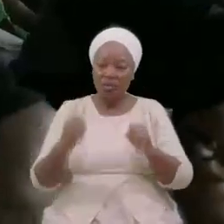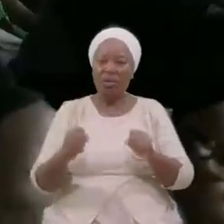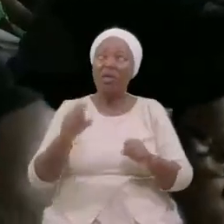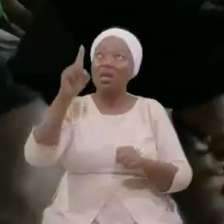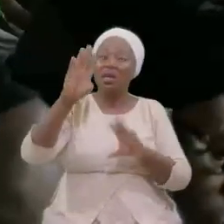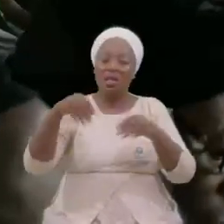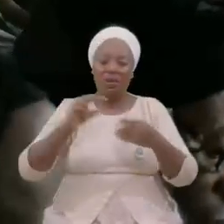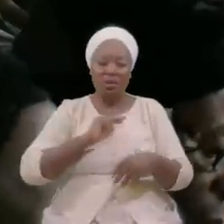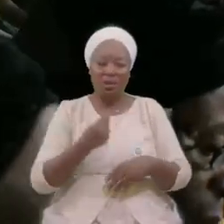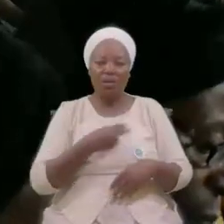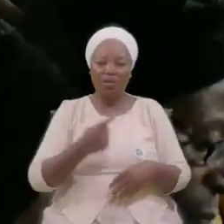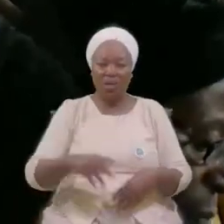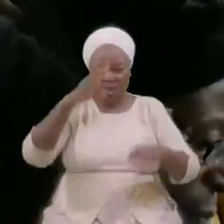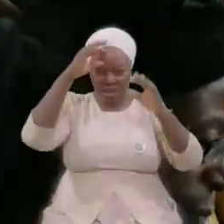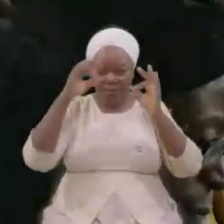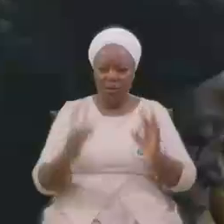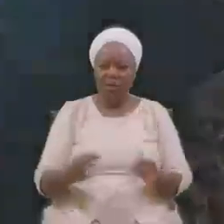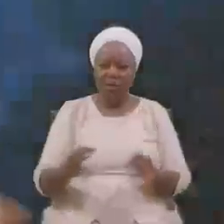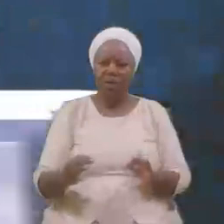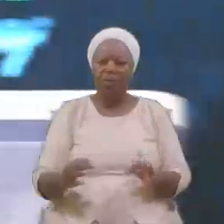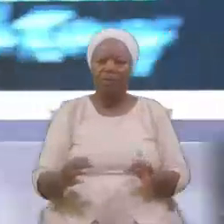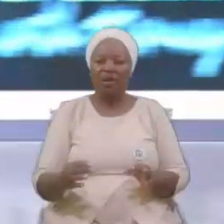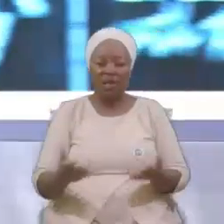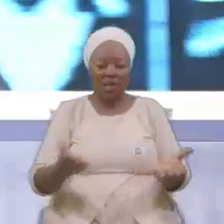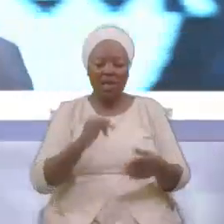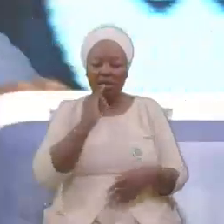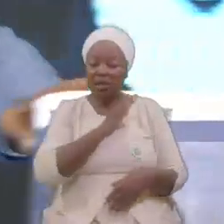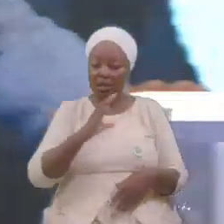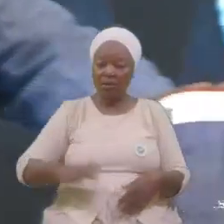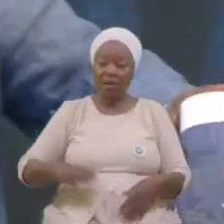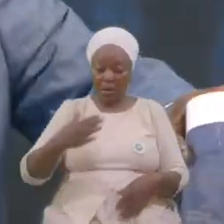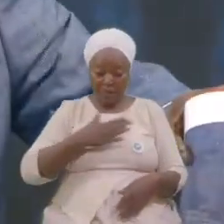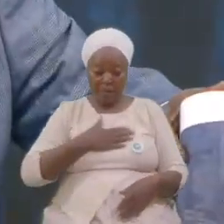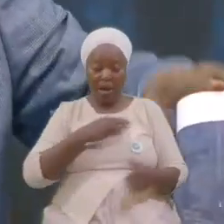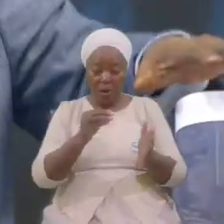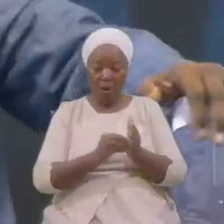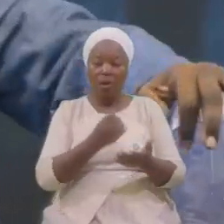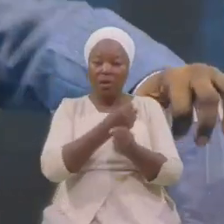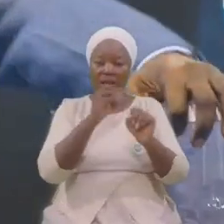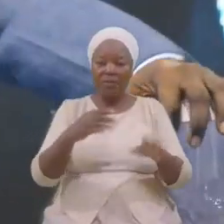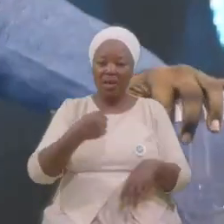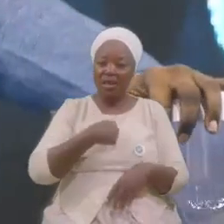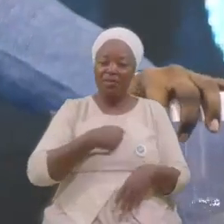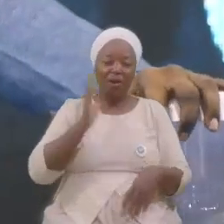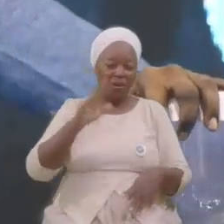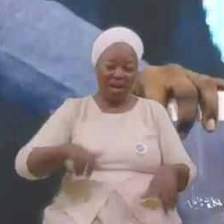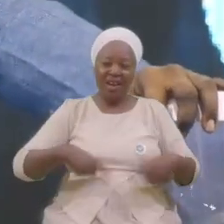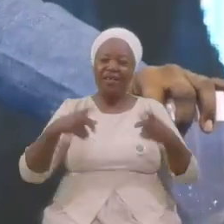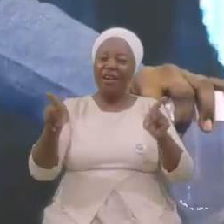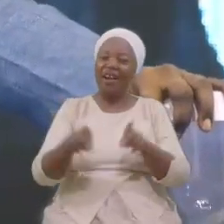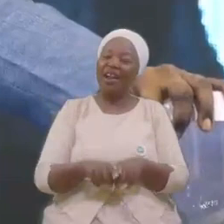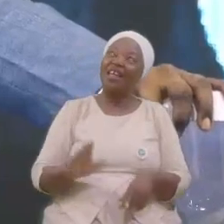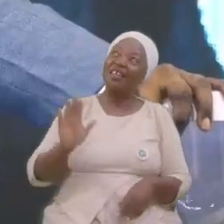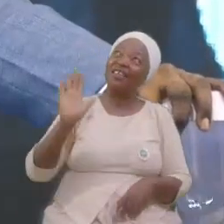the determination. Here is Christ my Savior, and I'm going to live like